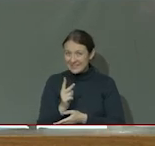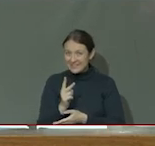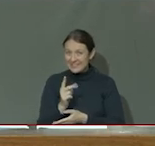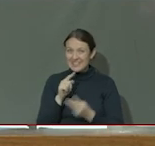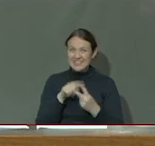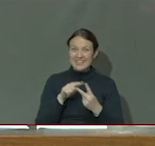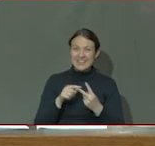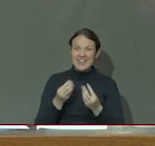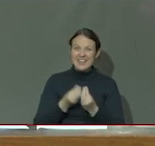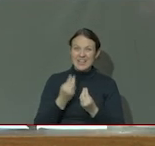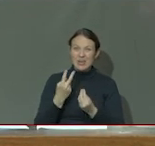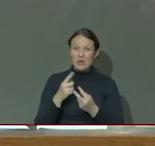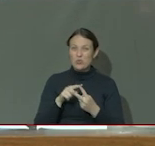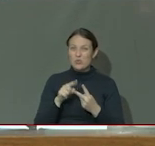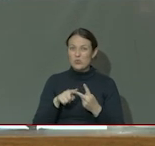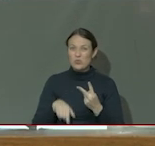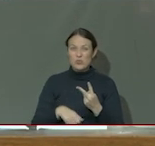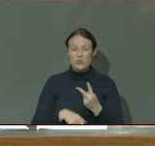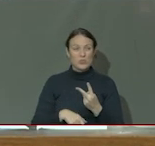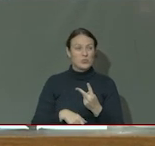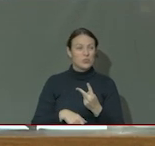time, not just at one thing.